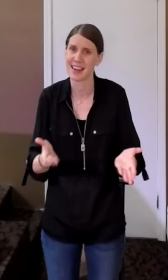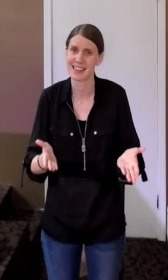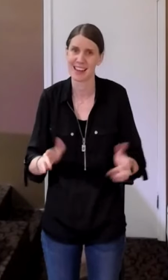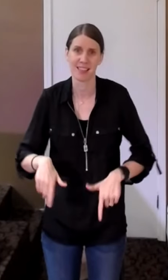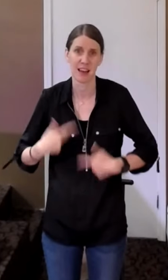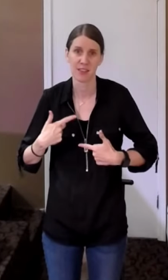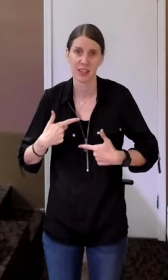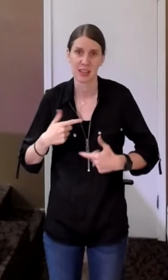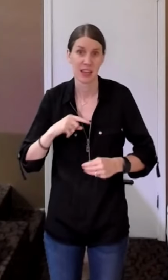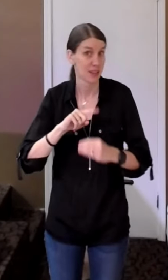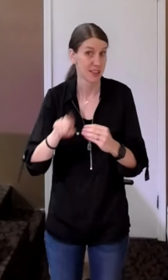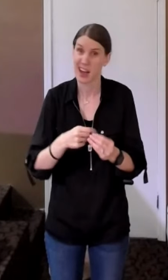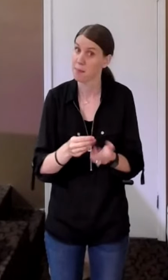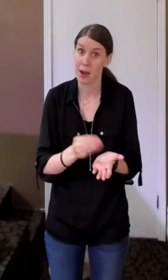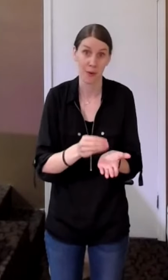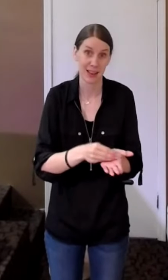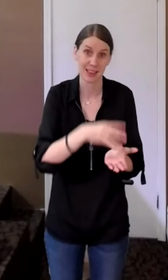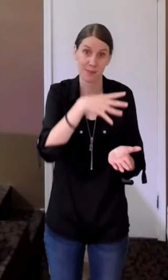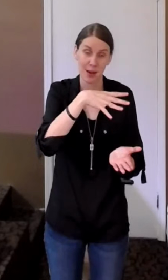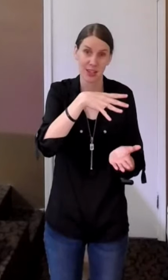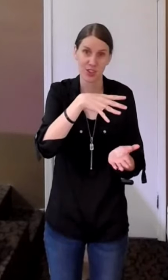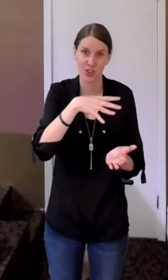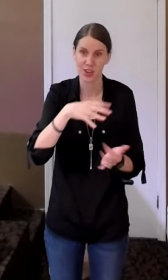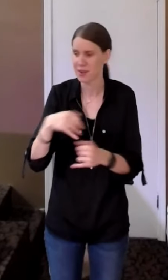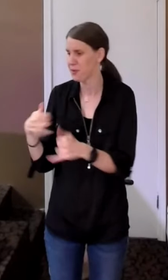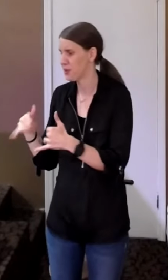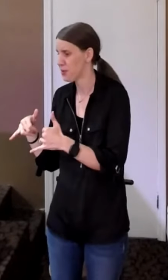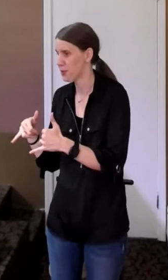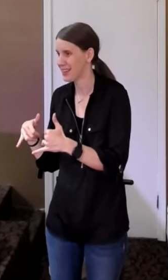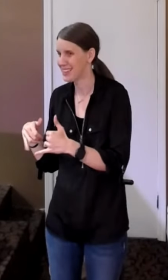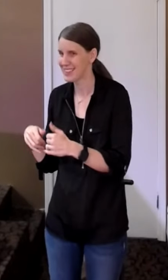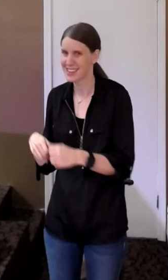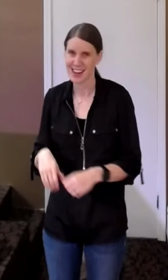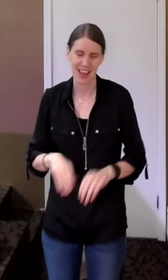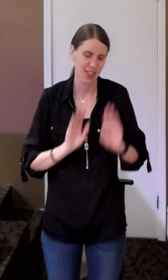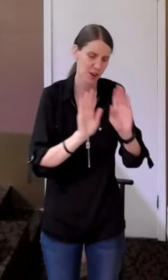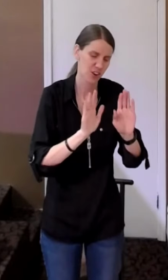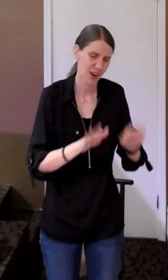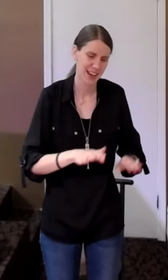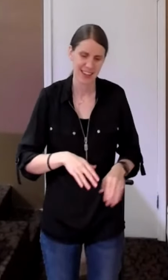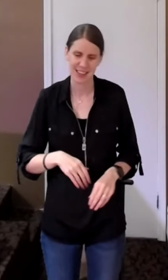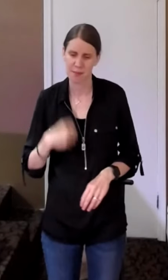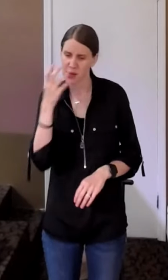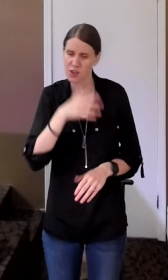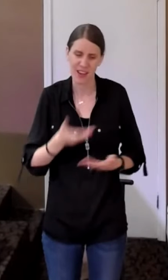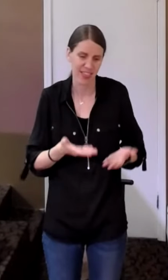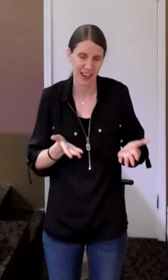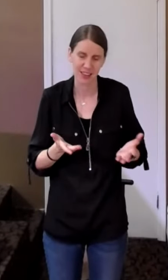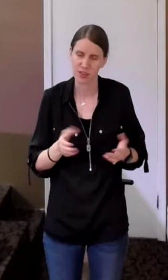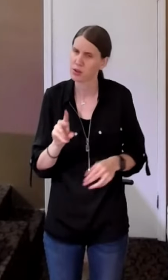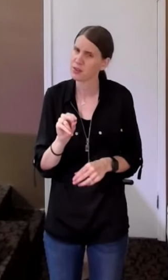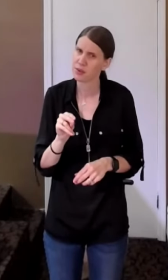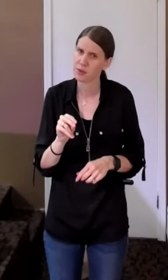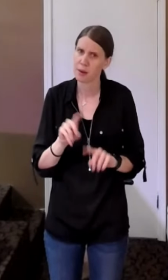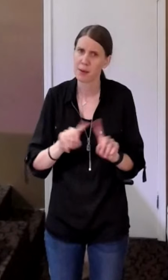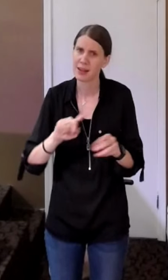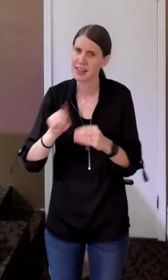about money, it's not about expensive toys, it's not about having all the latest of everything, It's about raising them